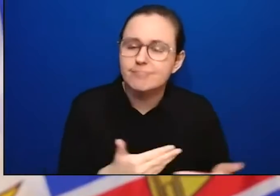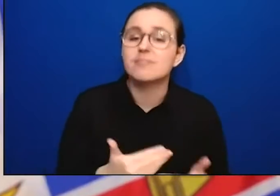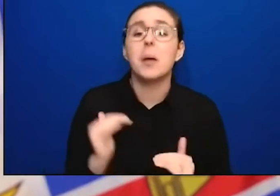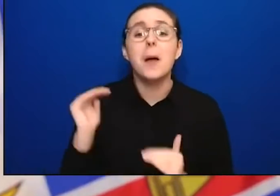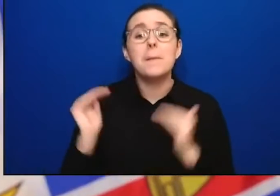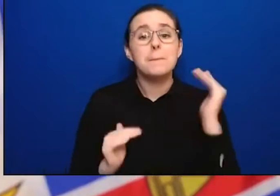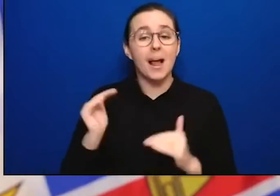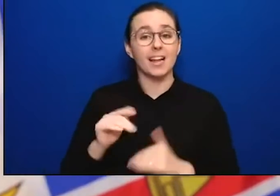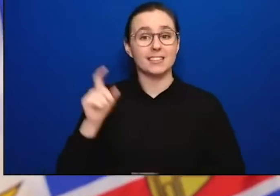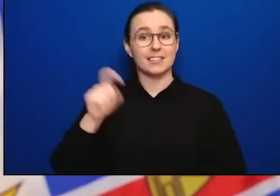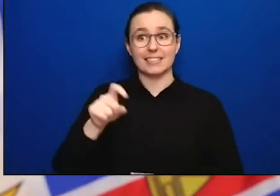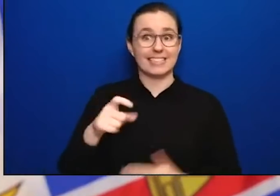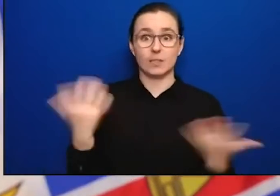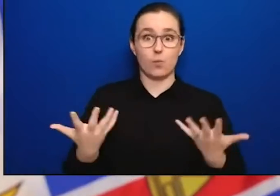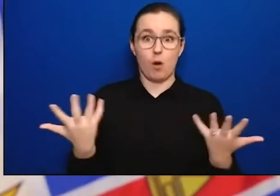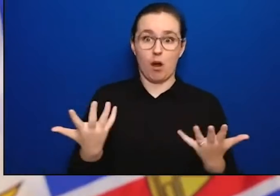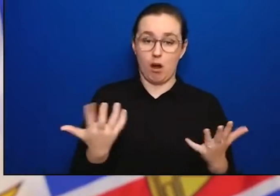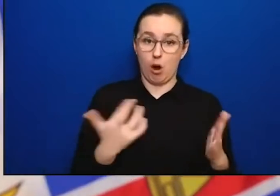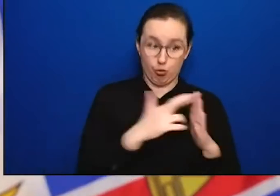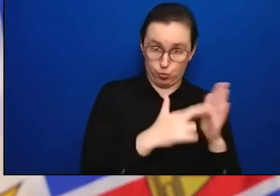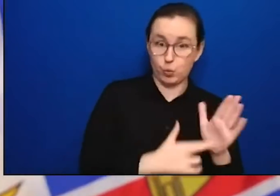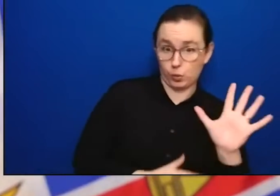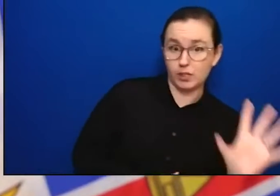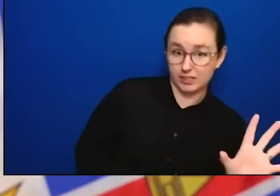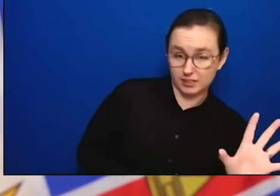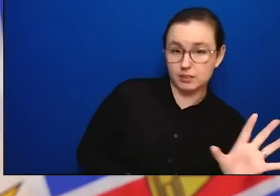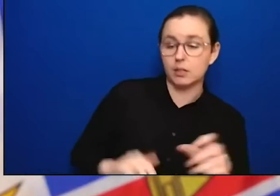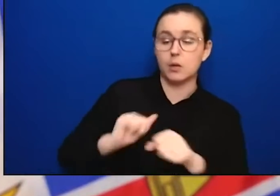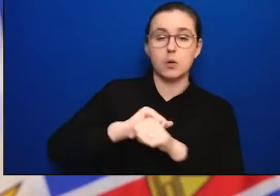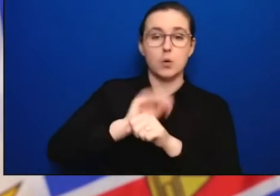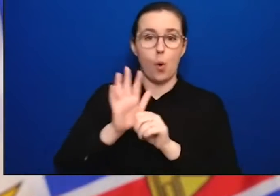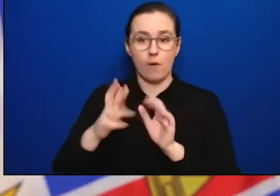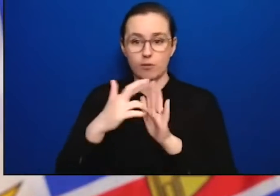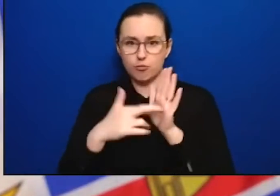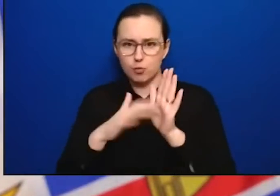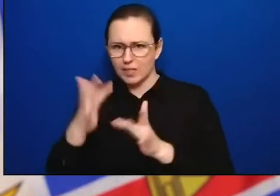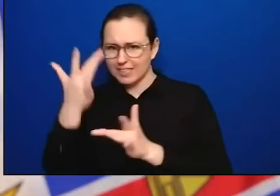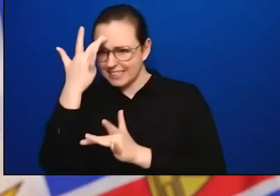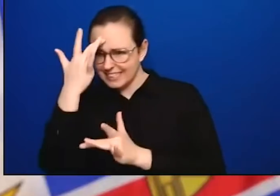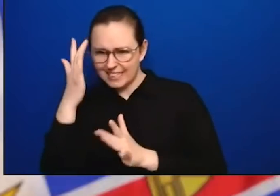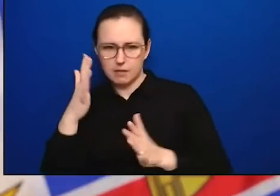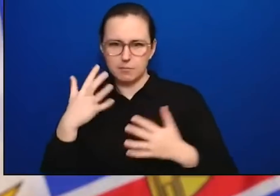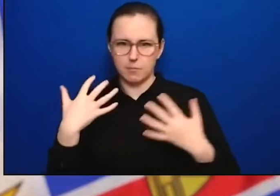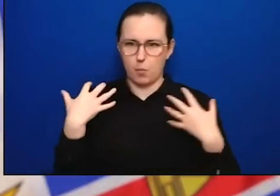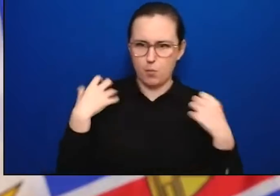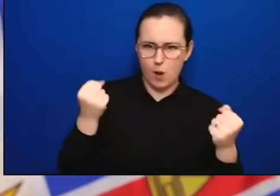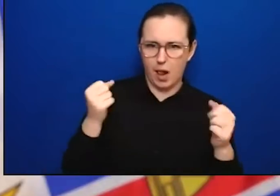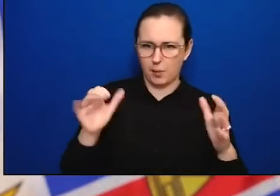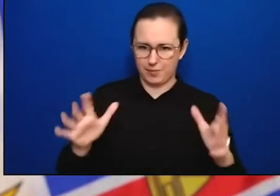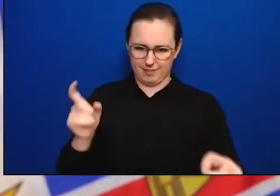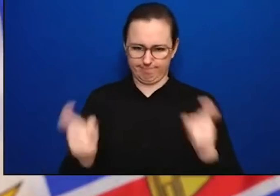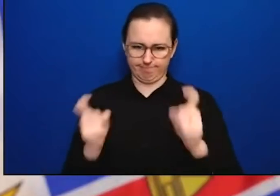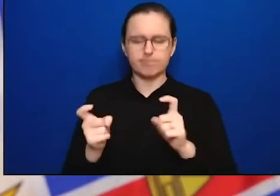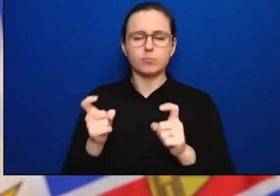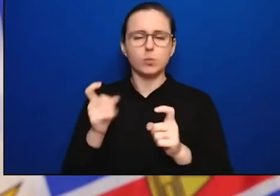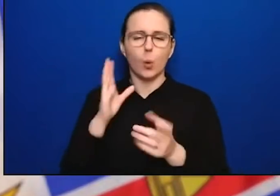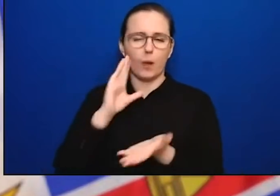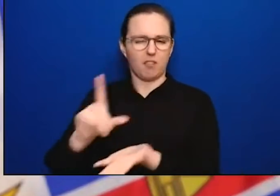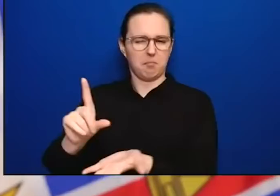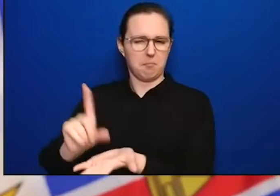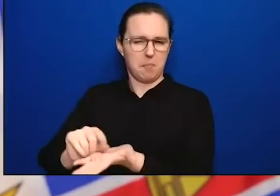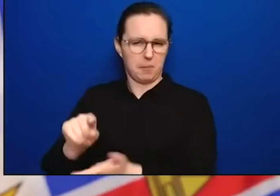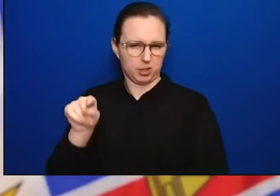again in the coming days, balancing that need for restrictions with the severity of illness that we see on a case-by-case